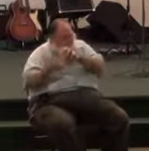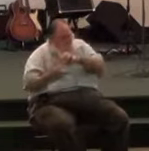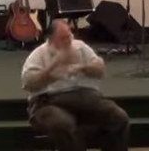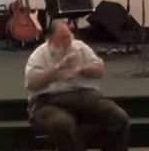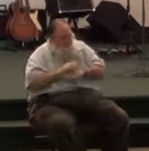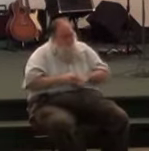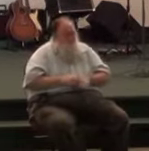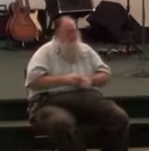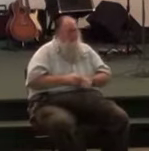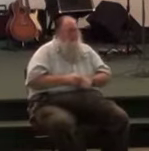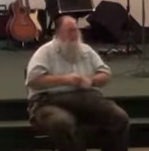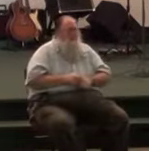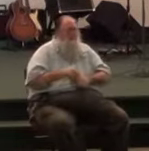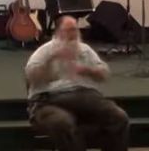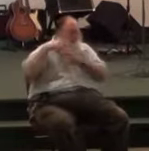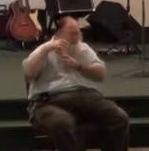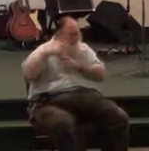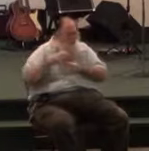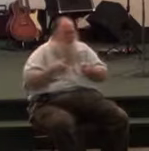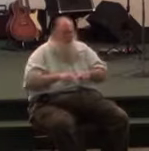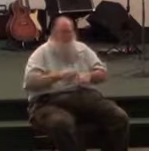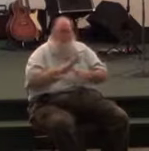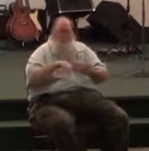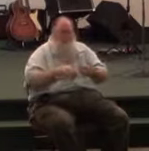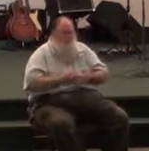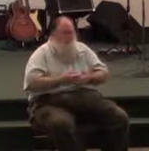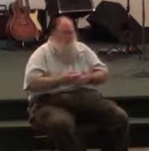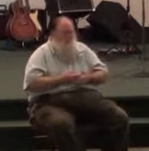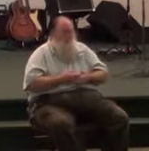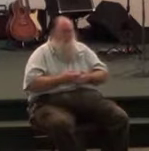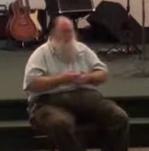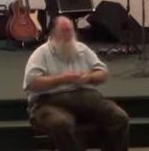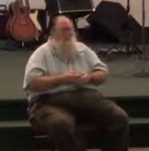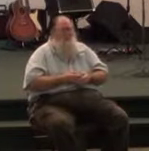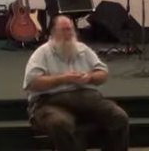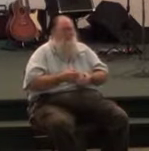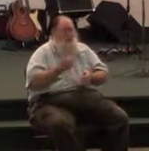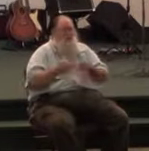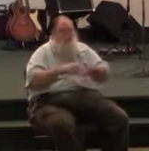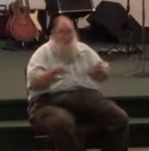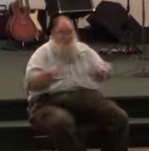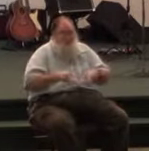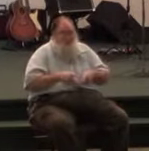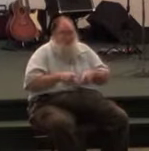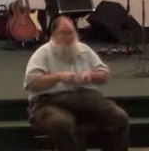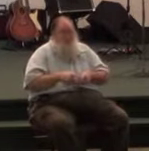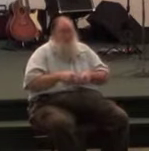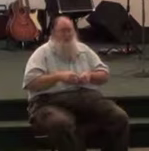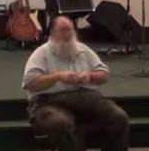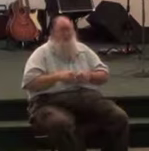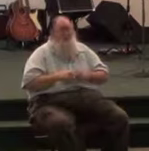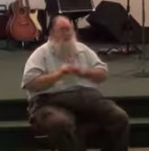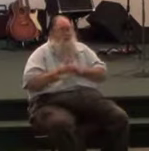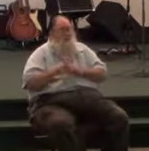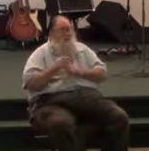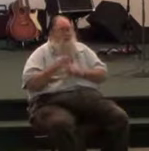There was turmoil going all over the place. And the guys saw that they had to get Saul out of there, and they